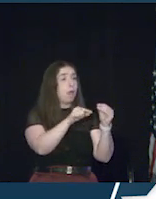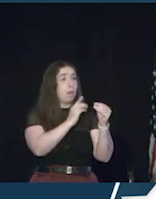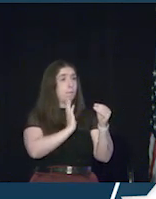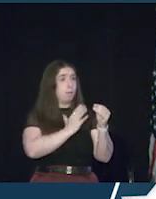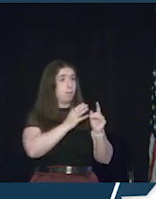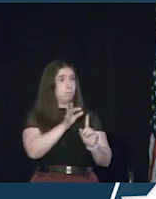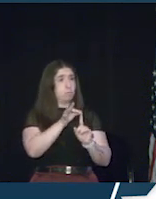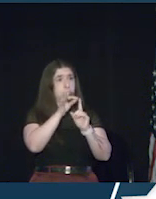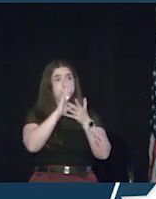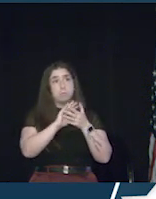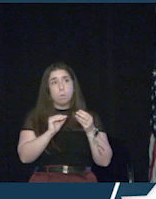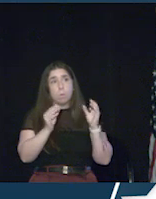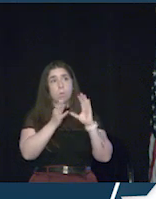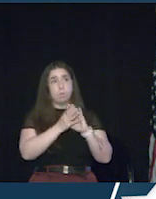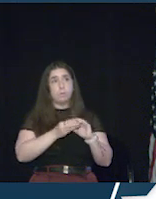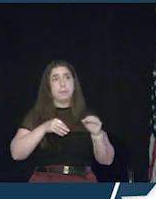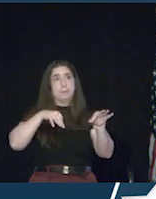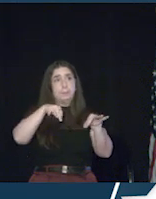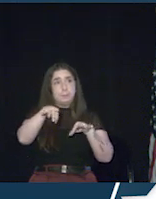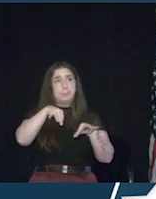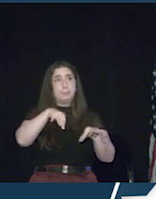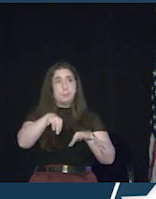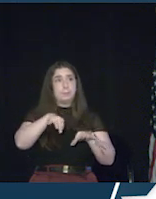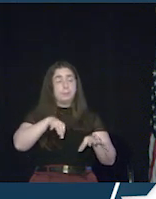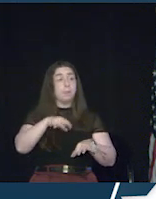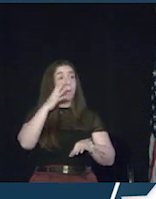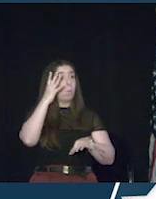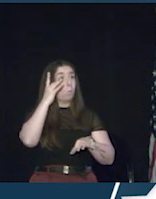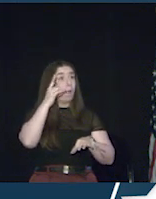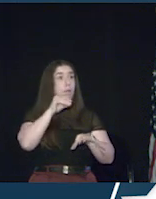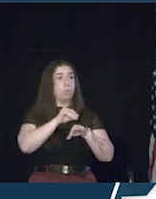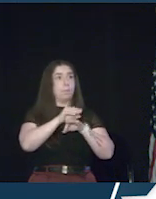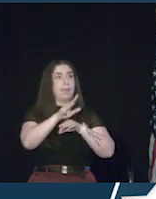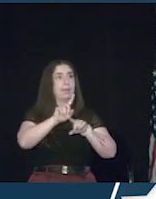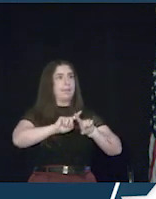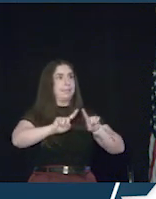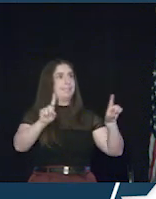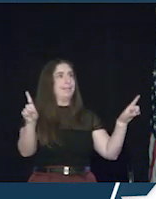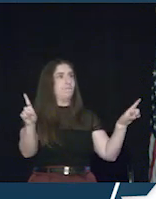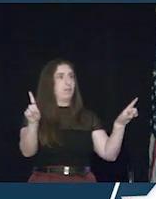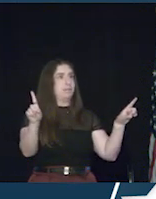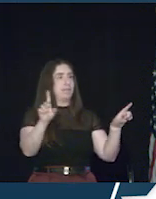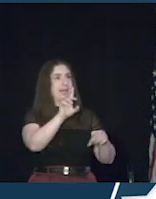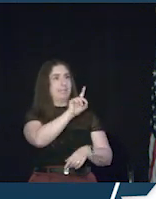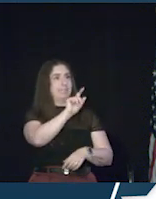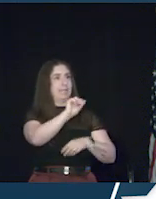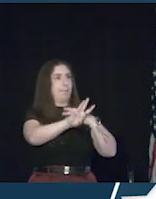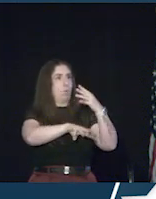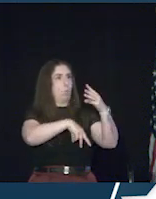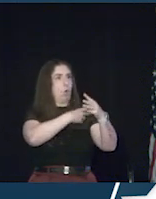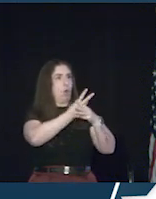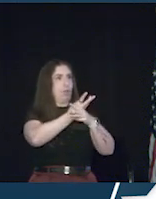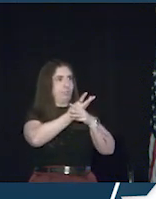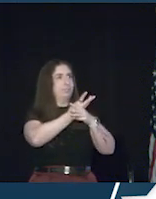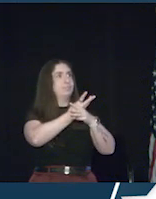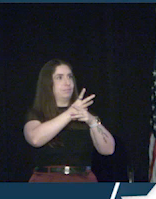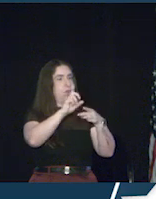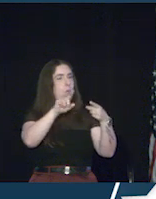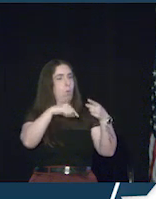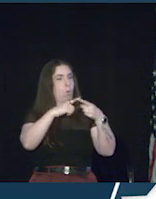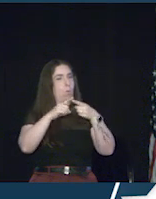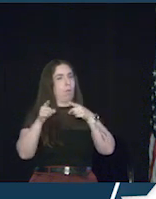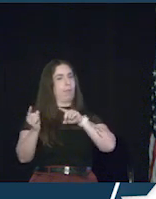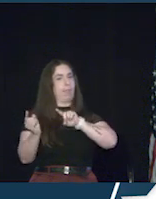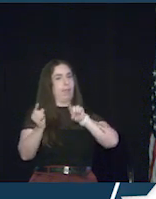when we talk to members of Congress, we are making a difference in the differently abled world. Where when they go to remember